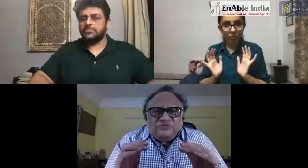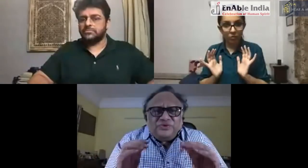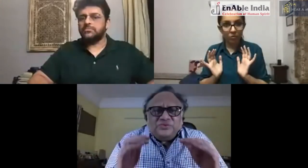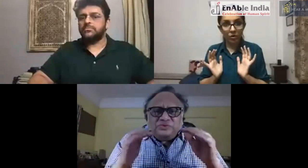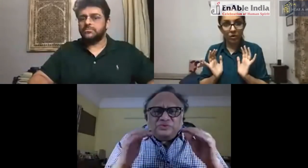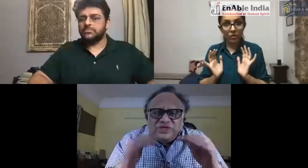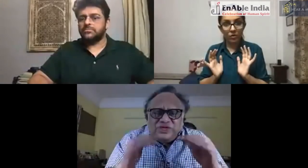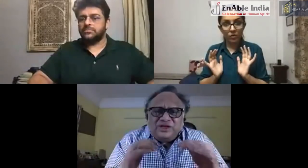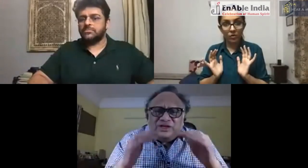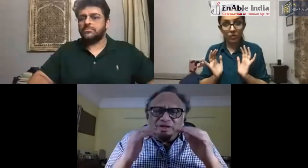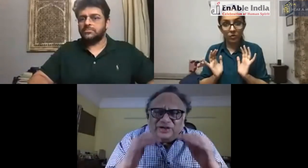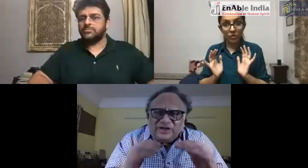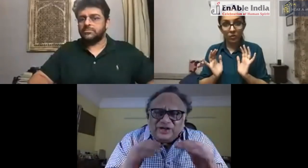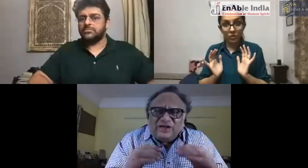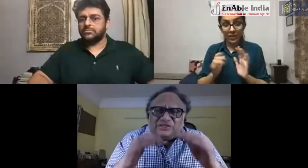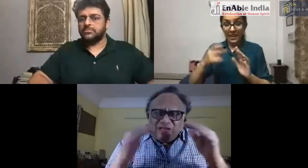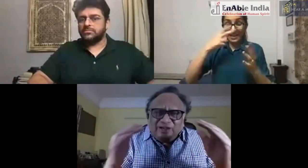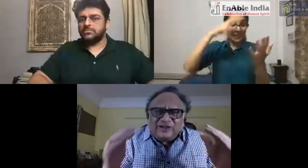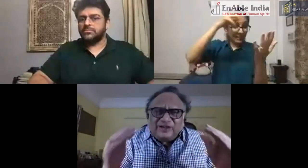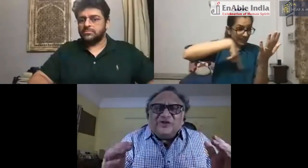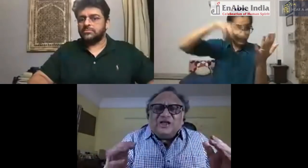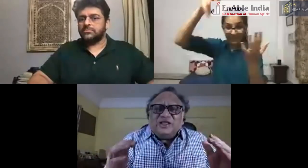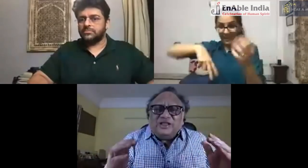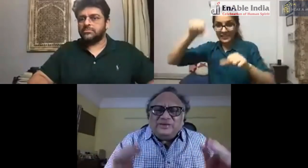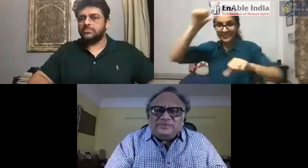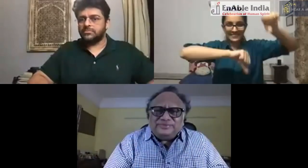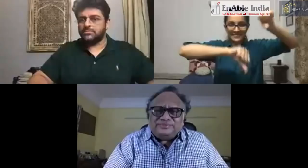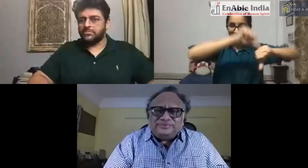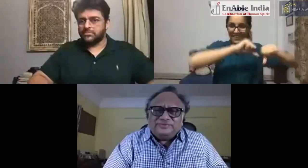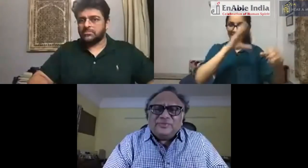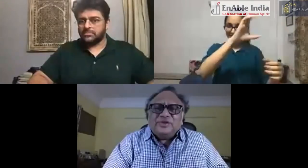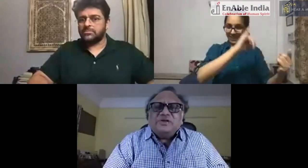If you read in detail scientifically,